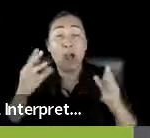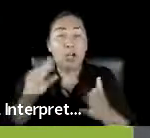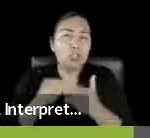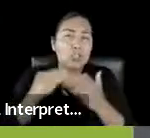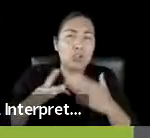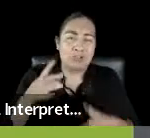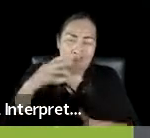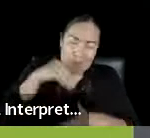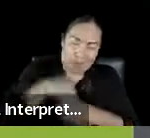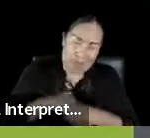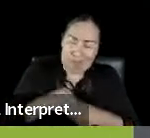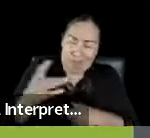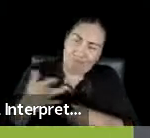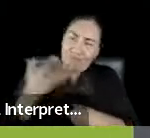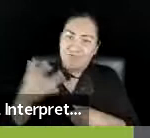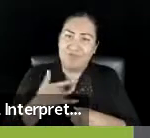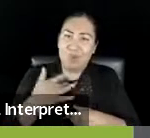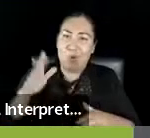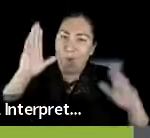hope